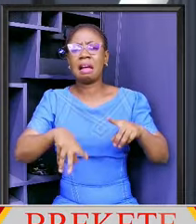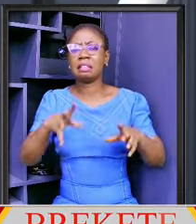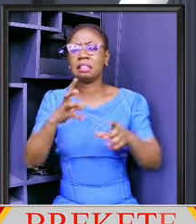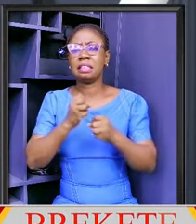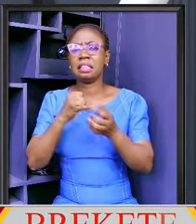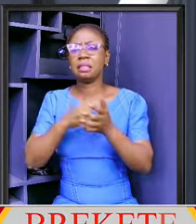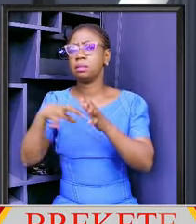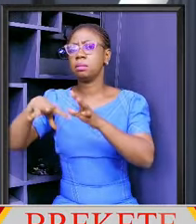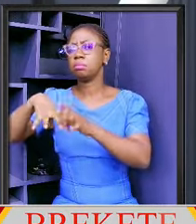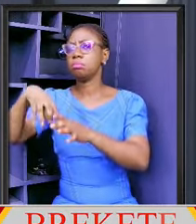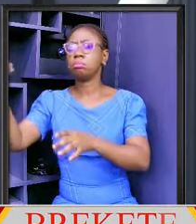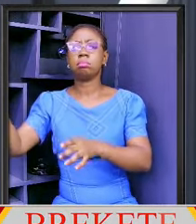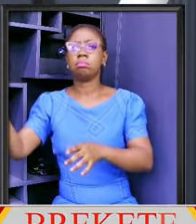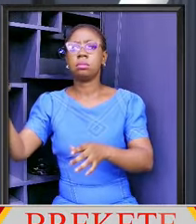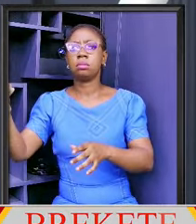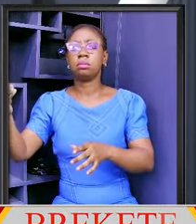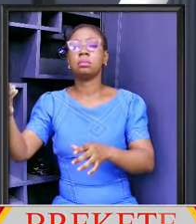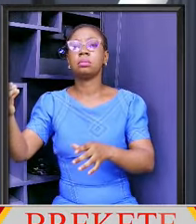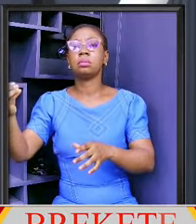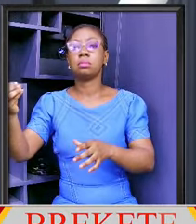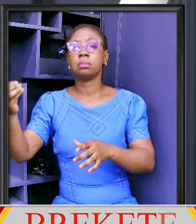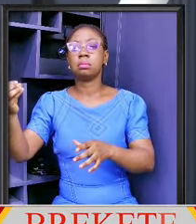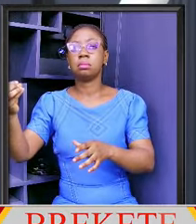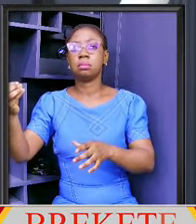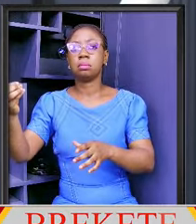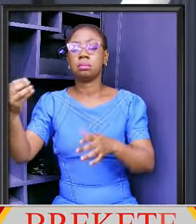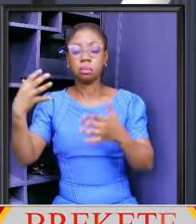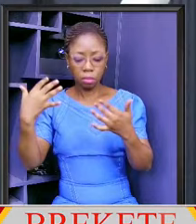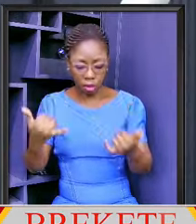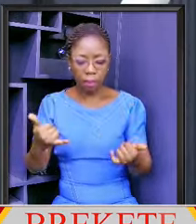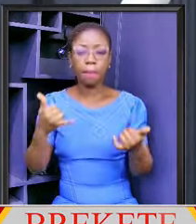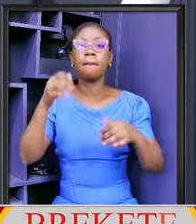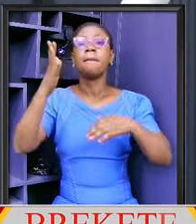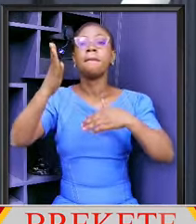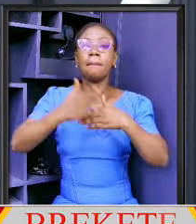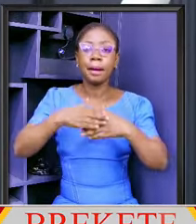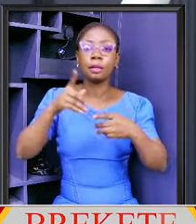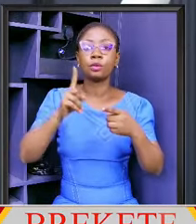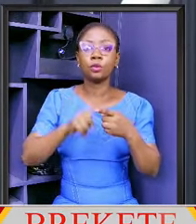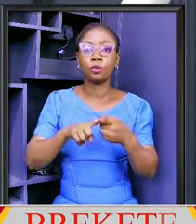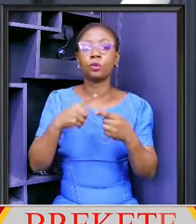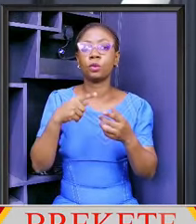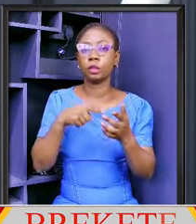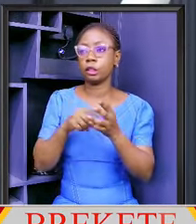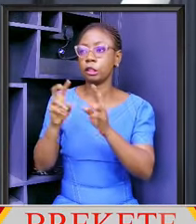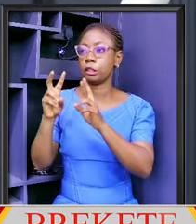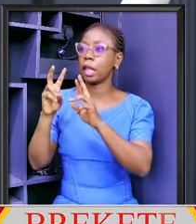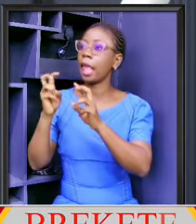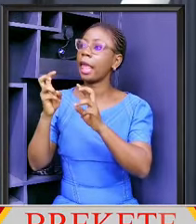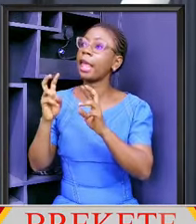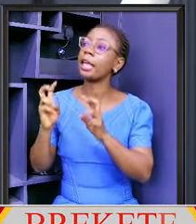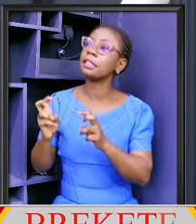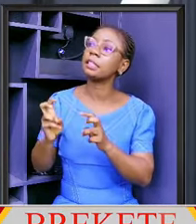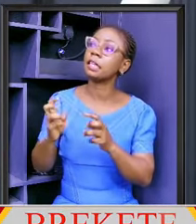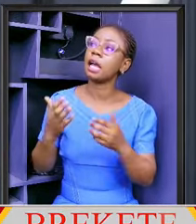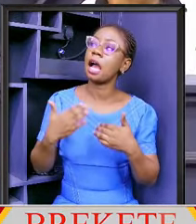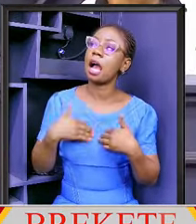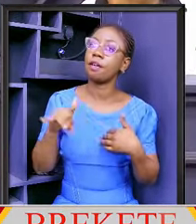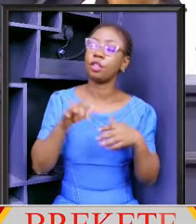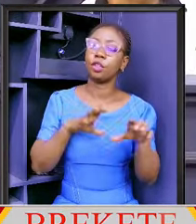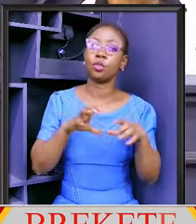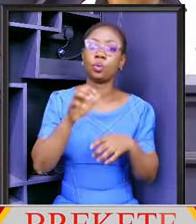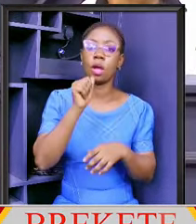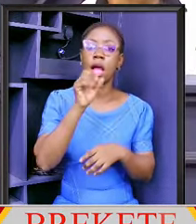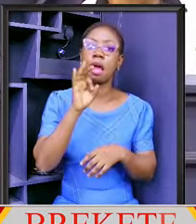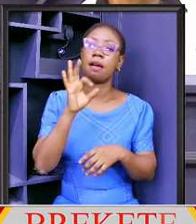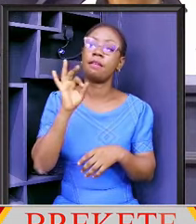them. But now, back to this case. Oh, man, they don't do affidavit. Yes, my